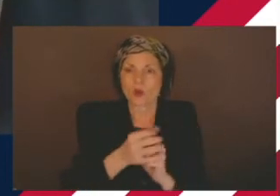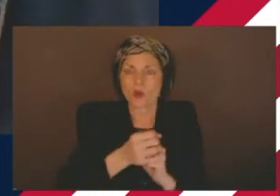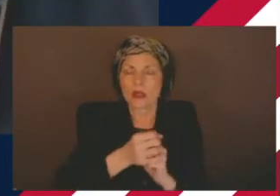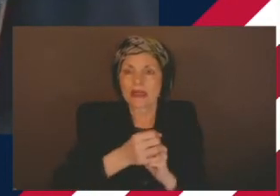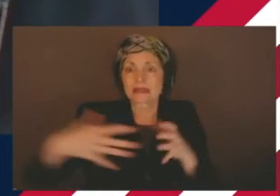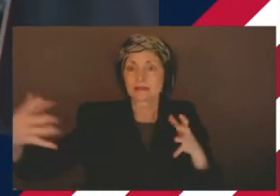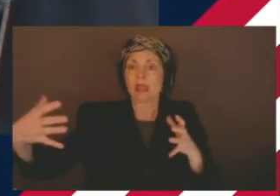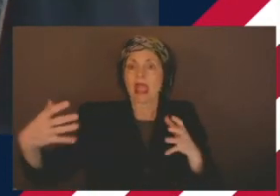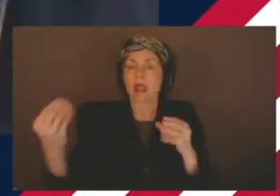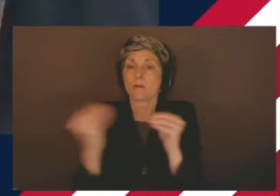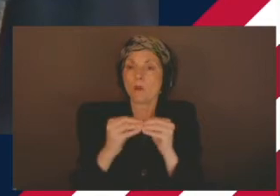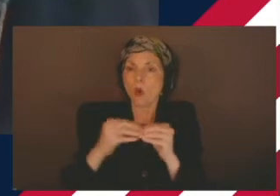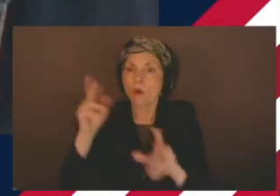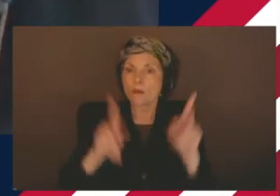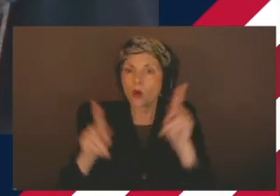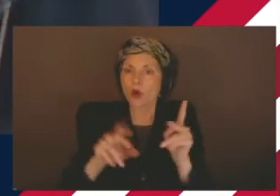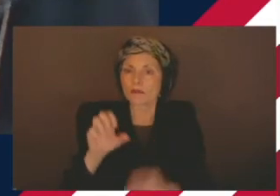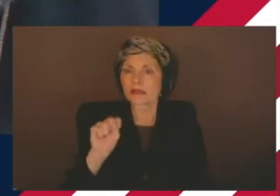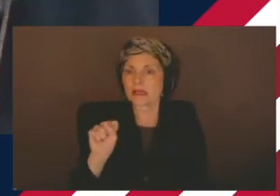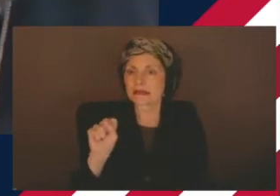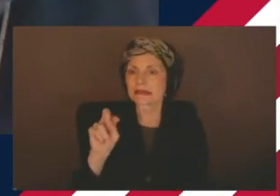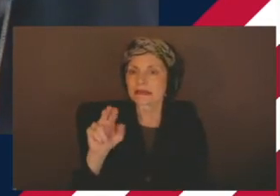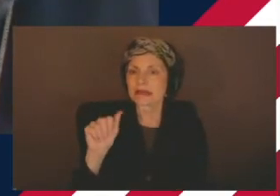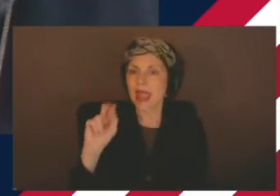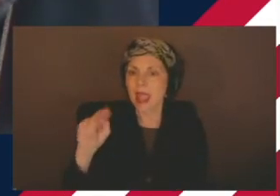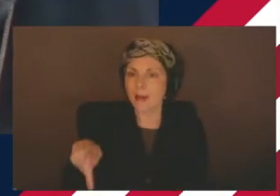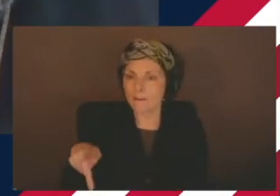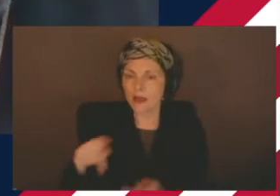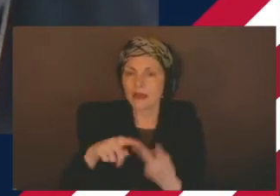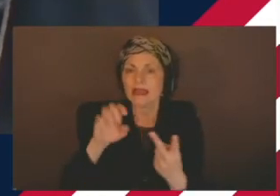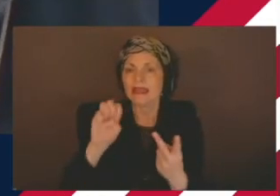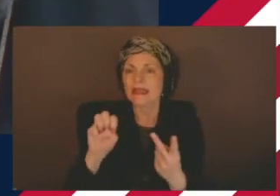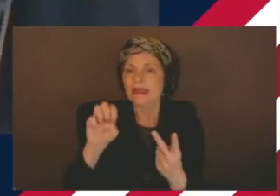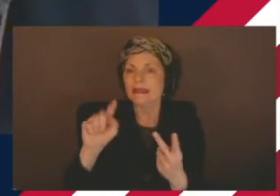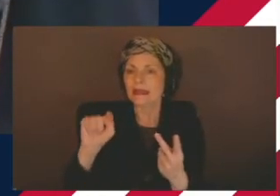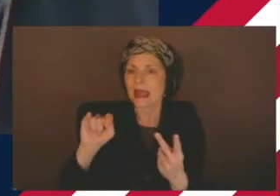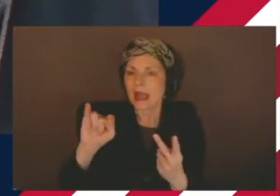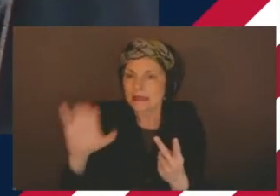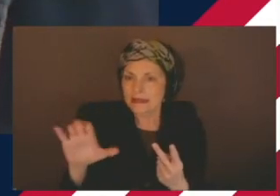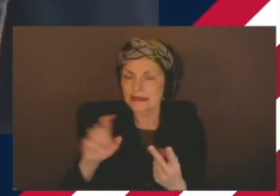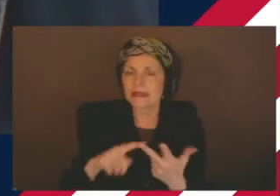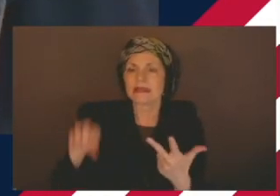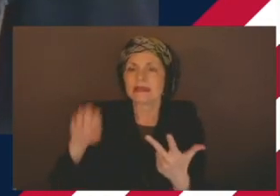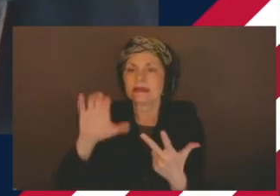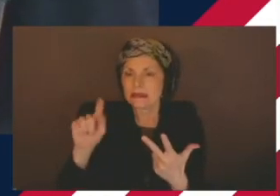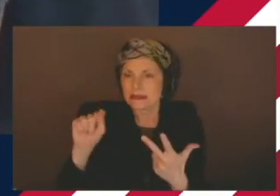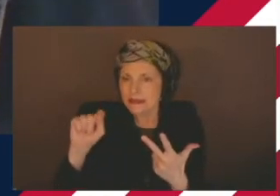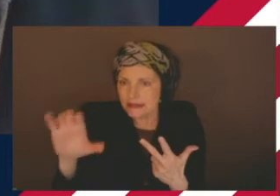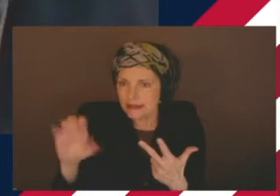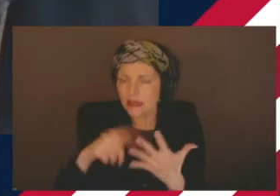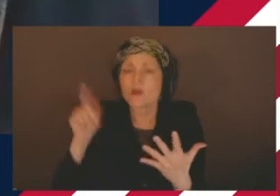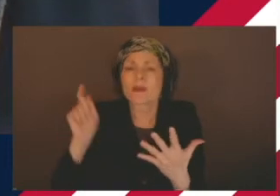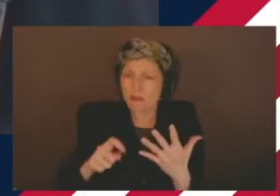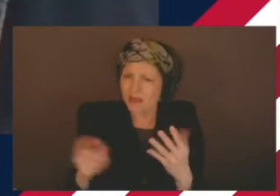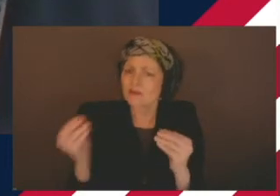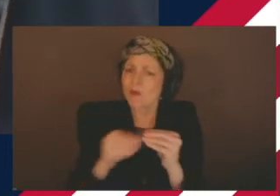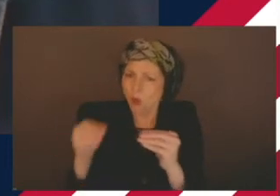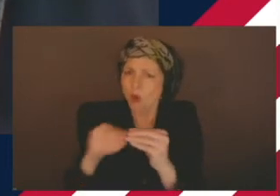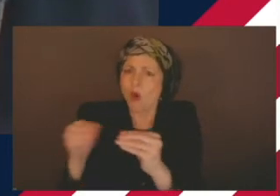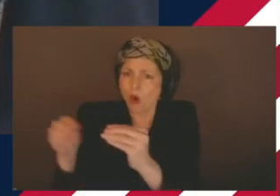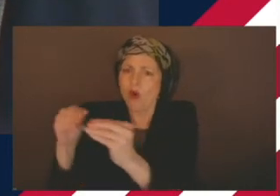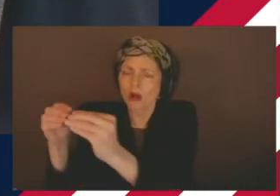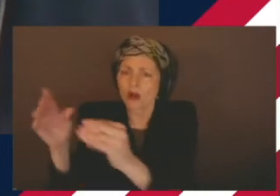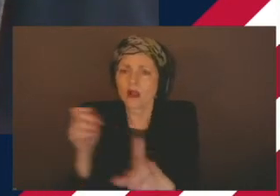and ETIC and CTC. And we must secure housing for all by establishing housing as a legal